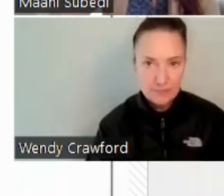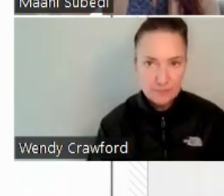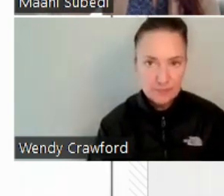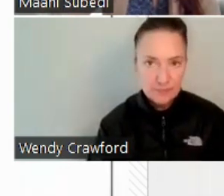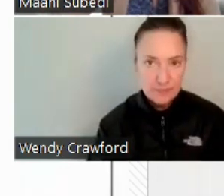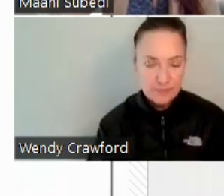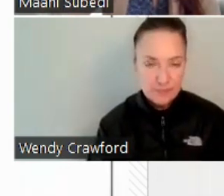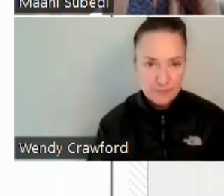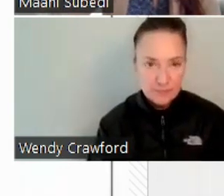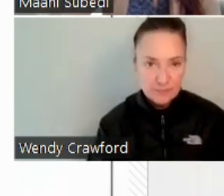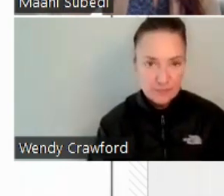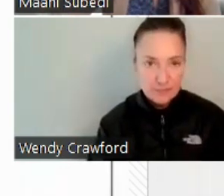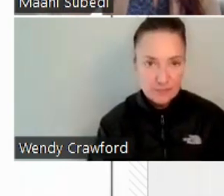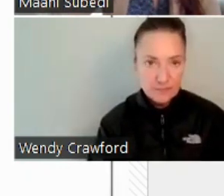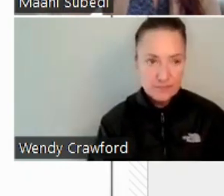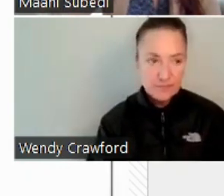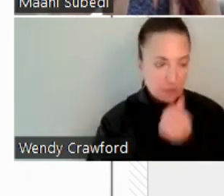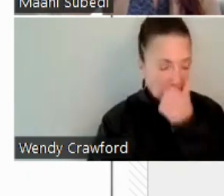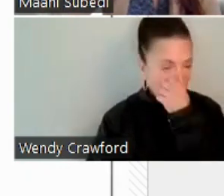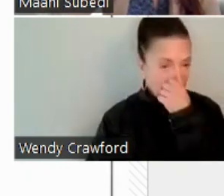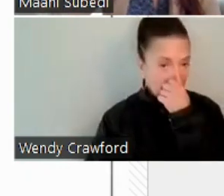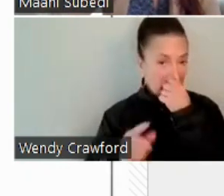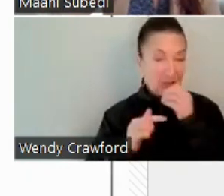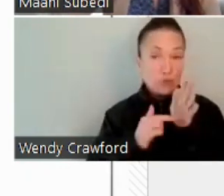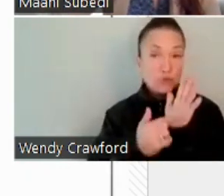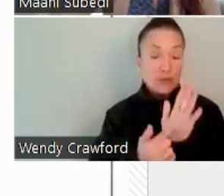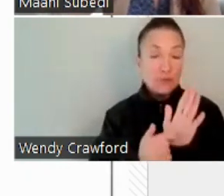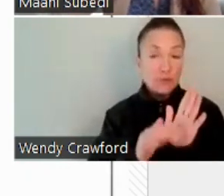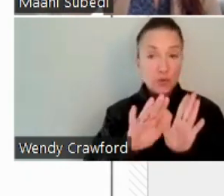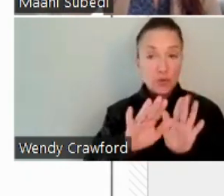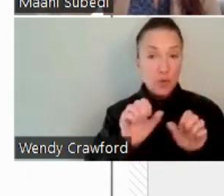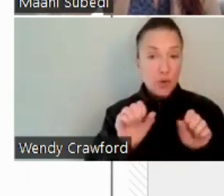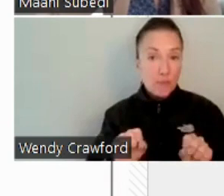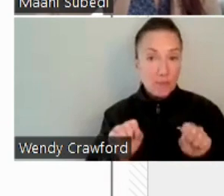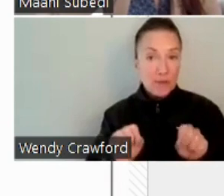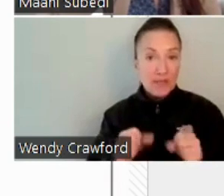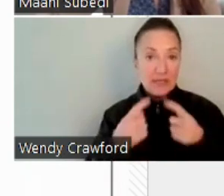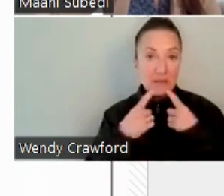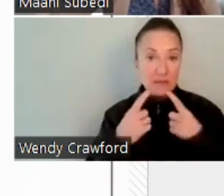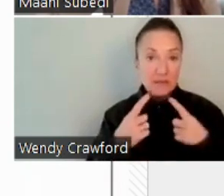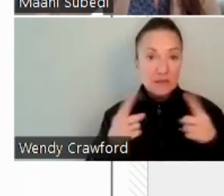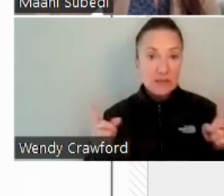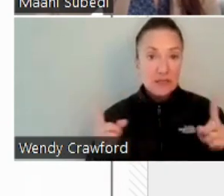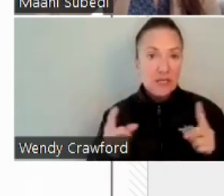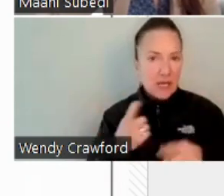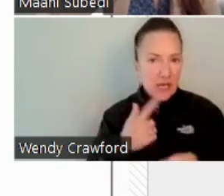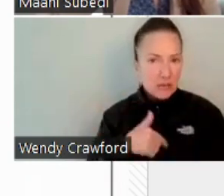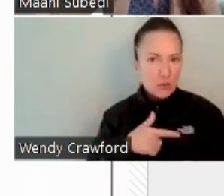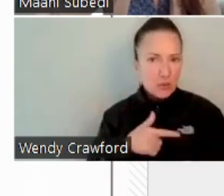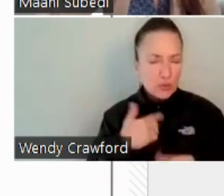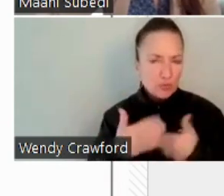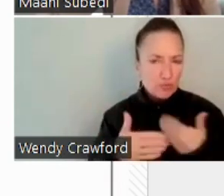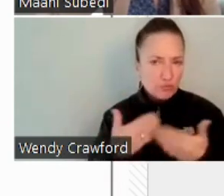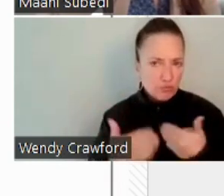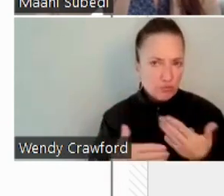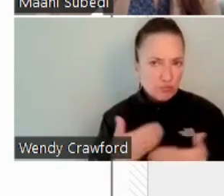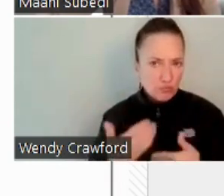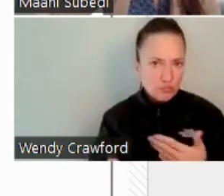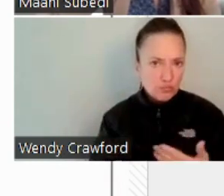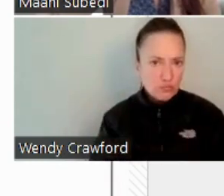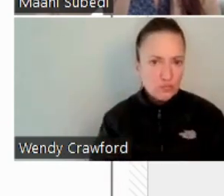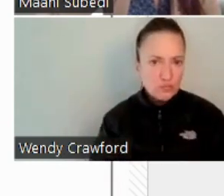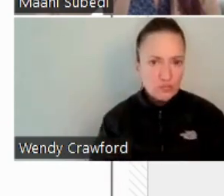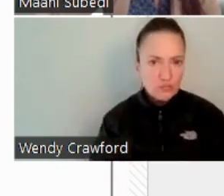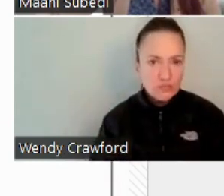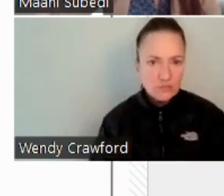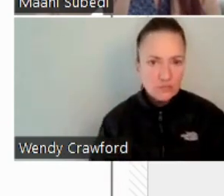to demonstrate your ability to do something right now. And as we do this, and I'll wait for some examples in the chat, Maahi, we can talk about